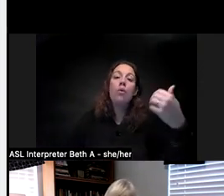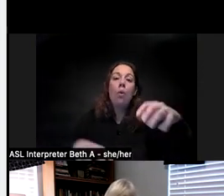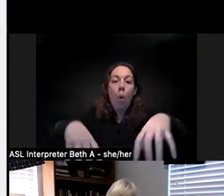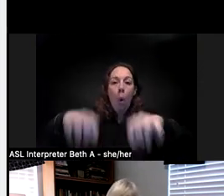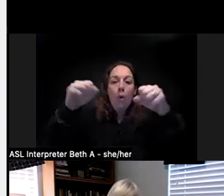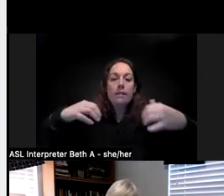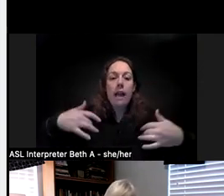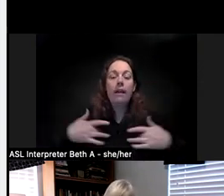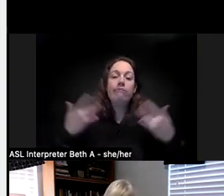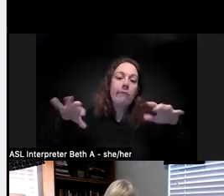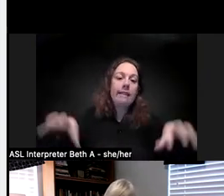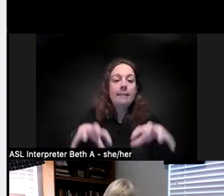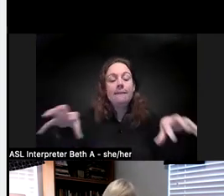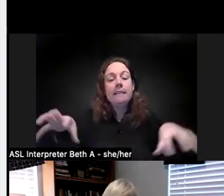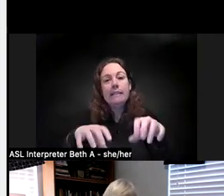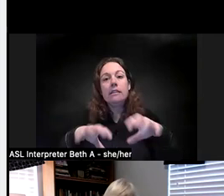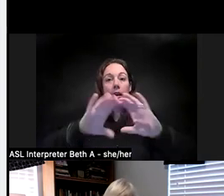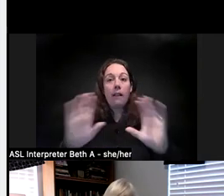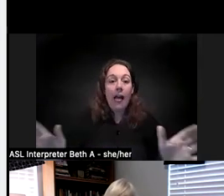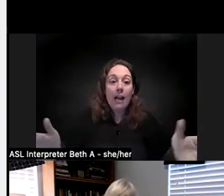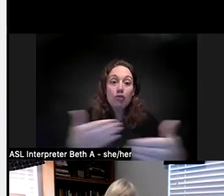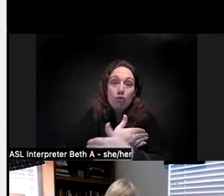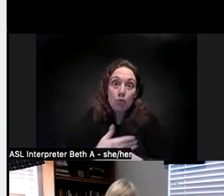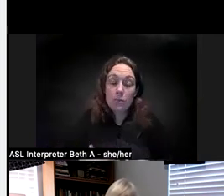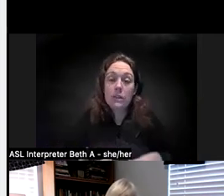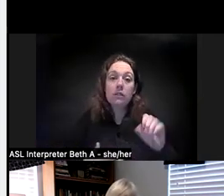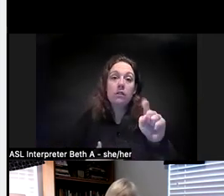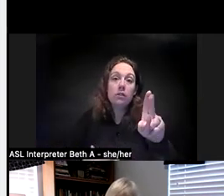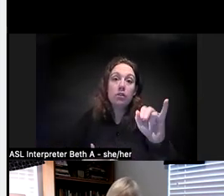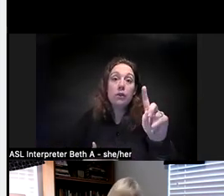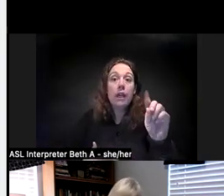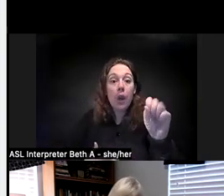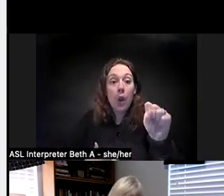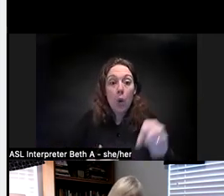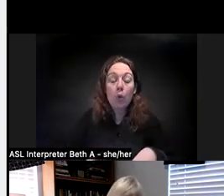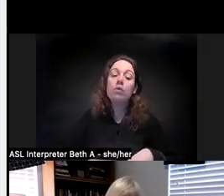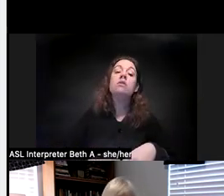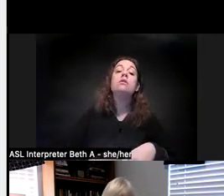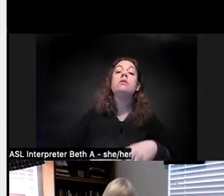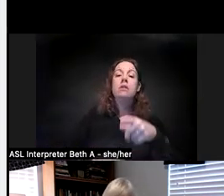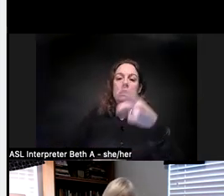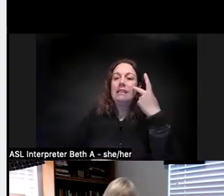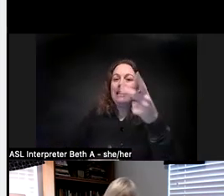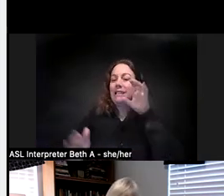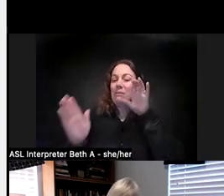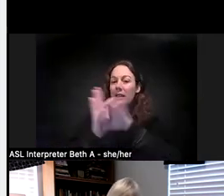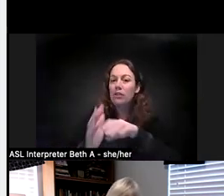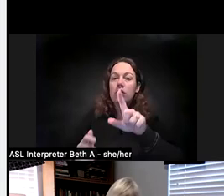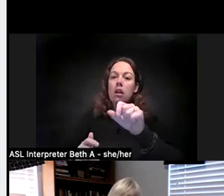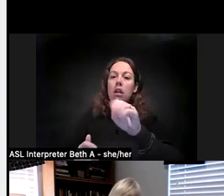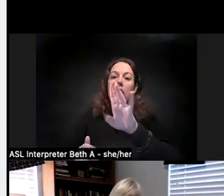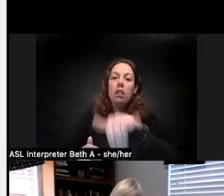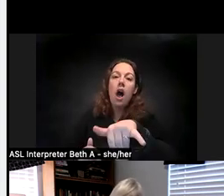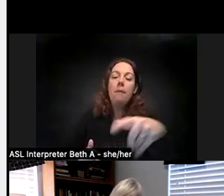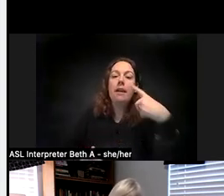centers. You can see in this rendering, it's a lobby area of a theater space. There is a ramp that comes